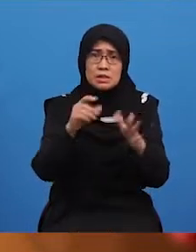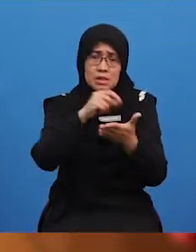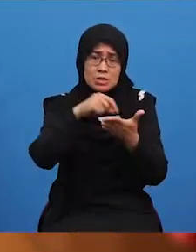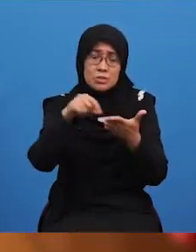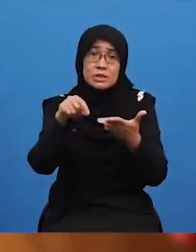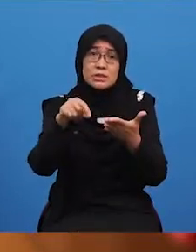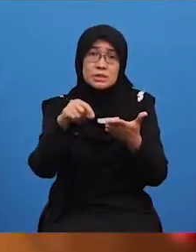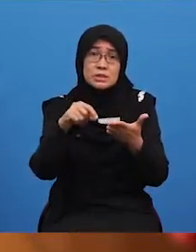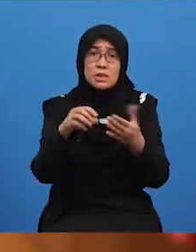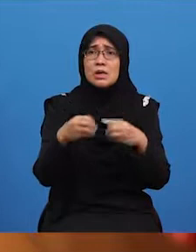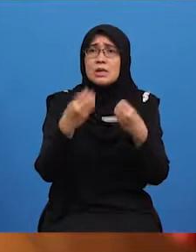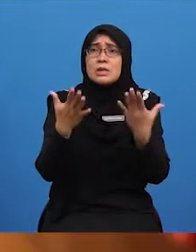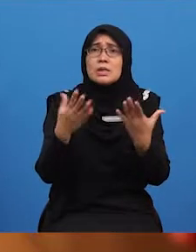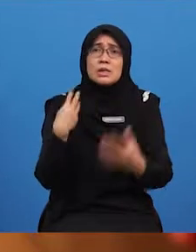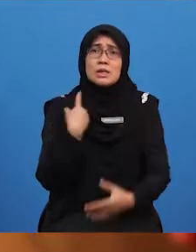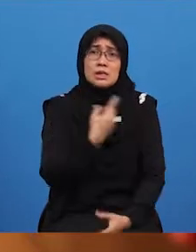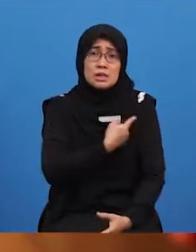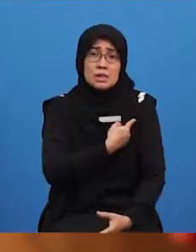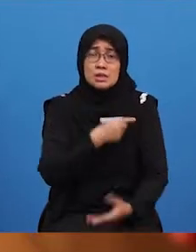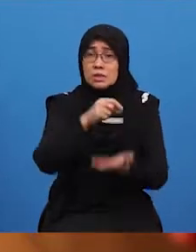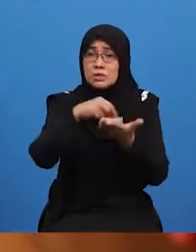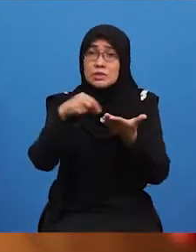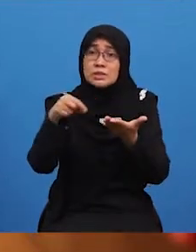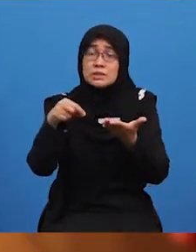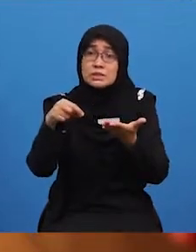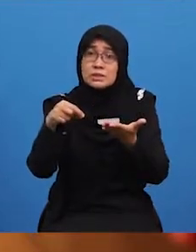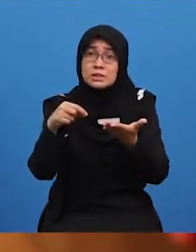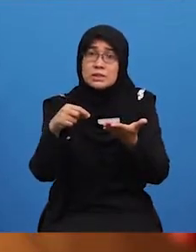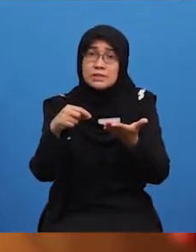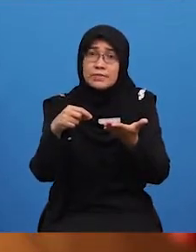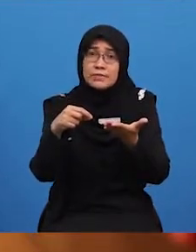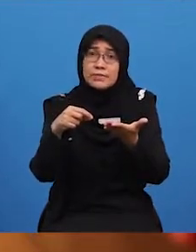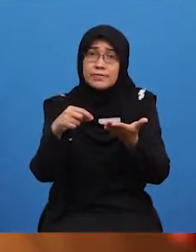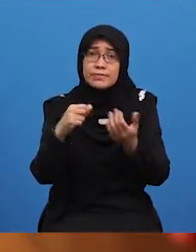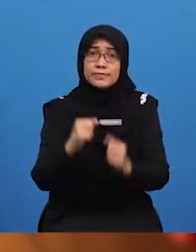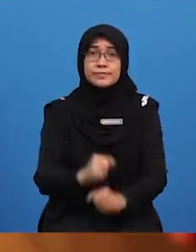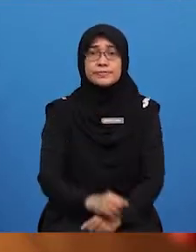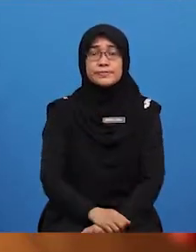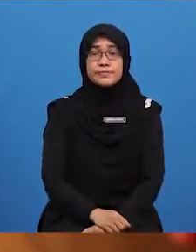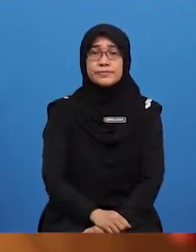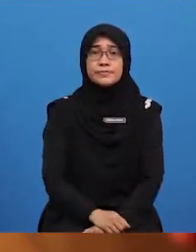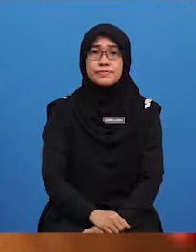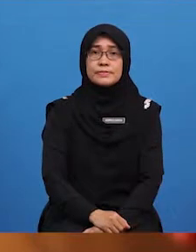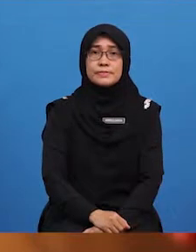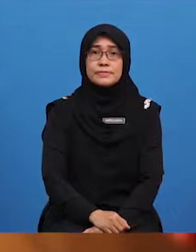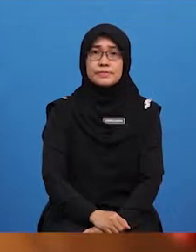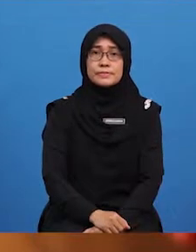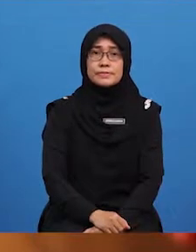it. If we want to write the time, then this is how we write